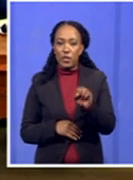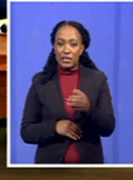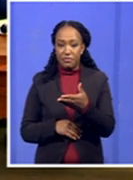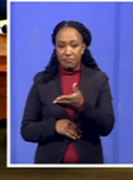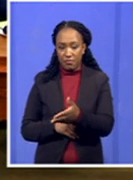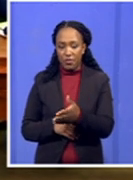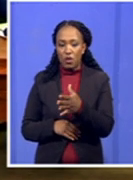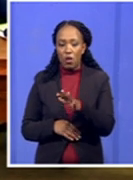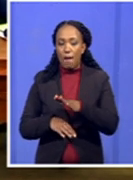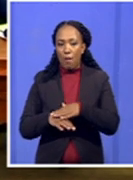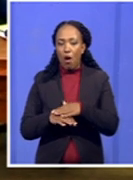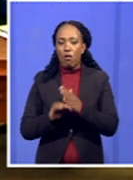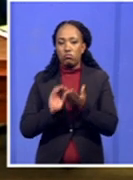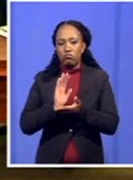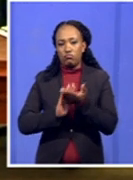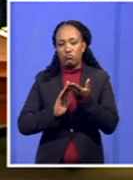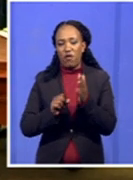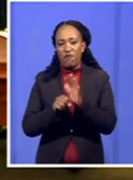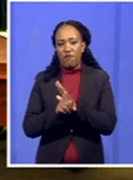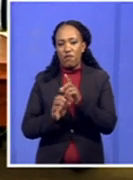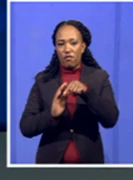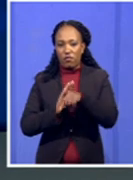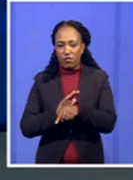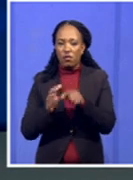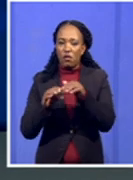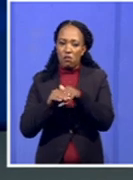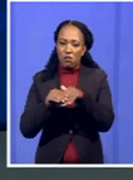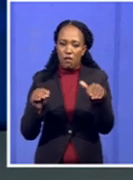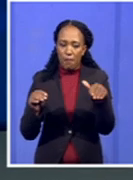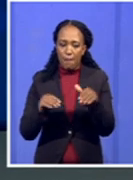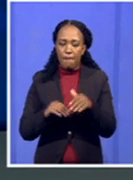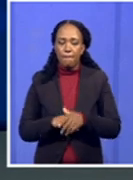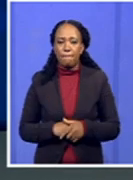and she'll give us more detail coming out of the press briefing in a bit.